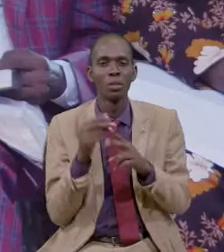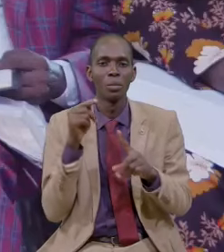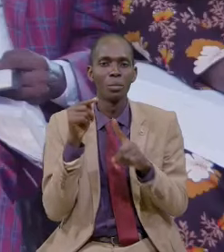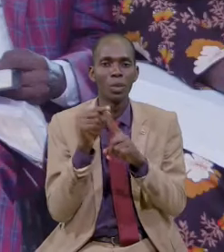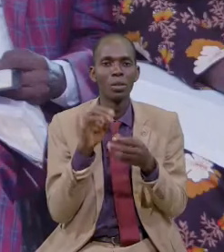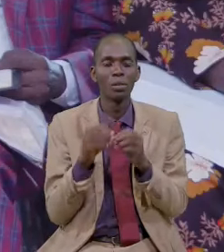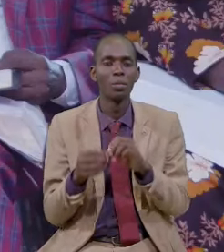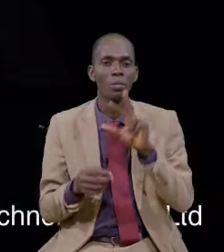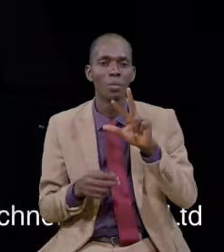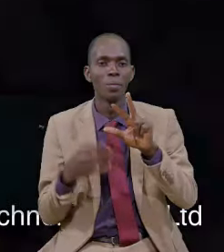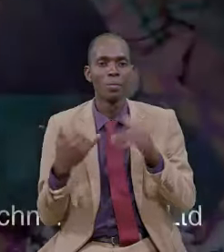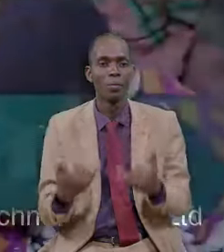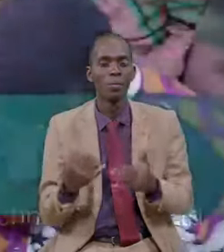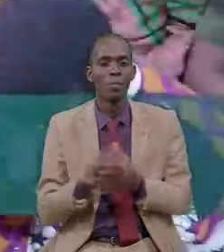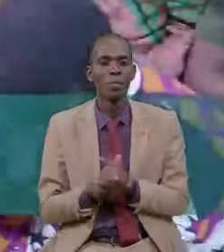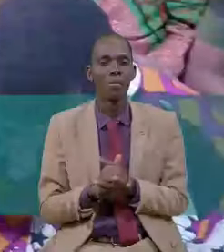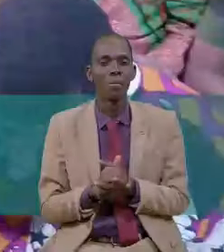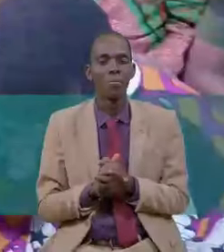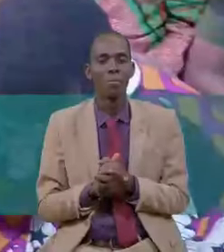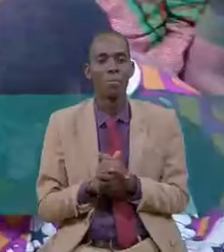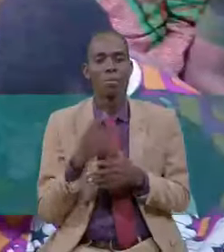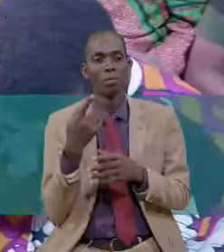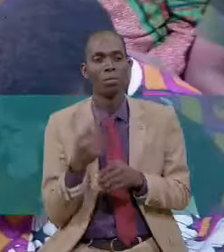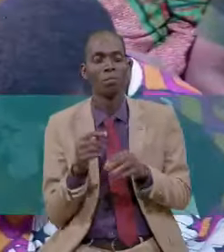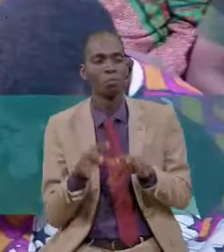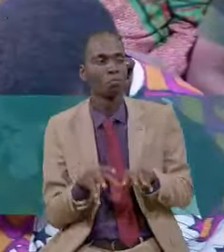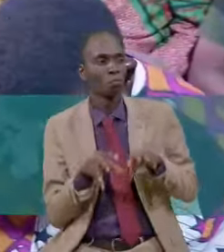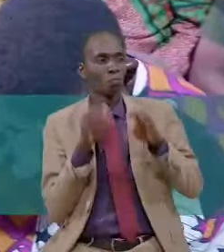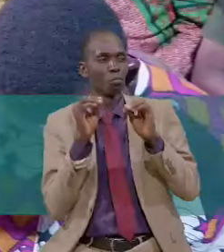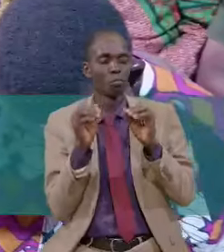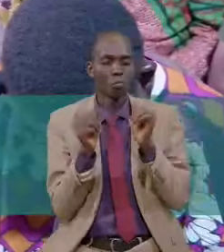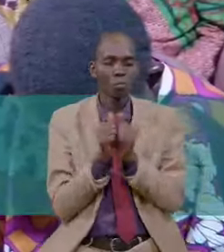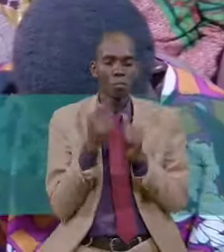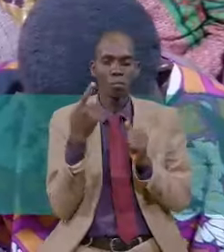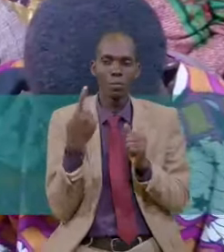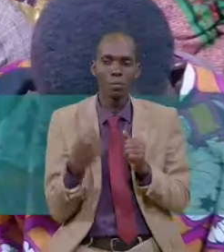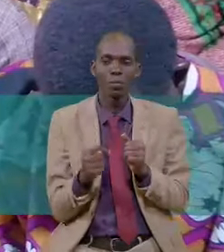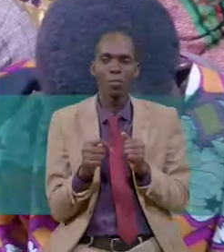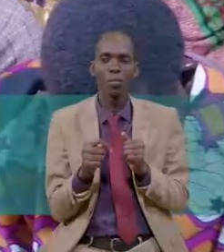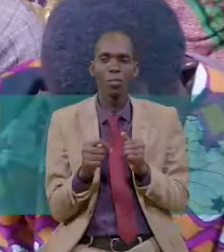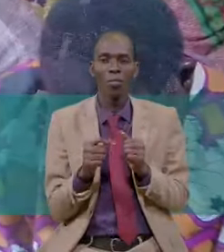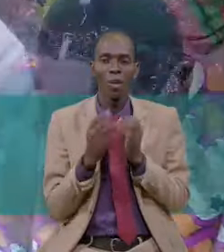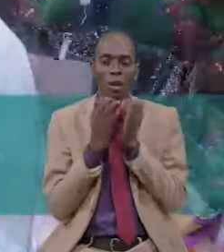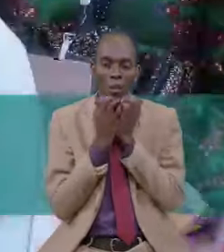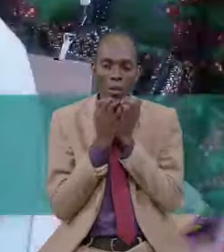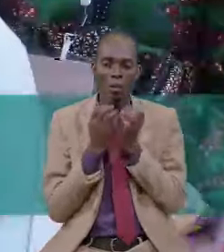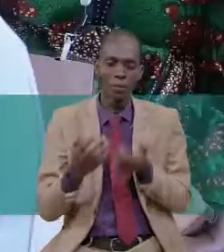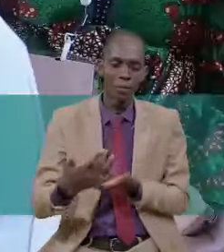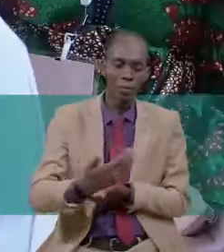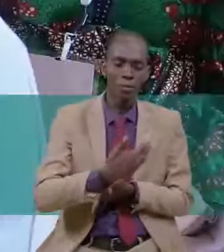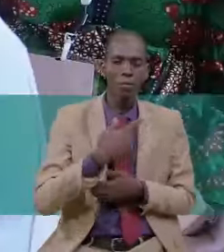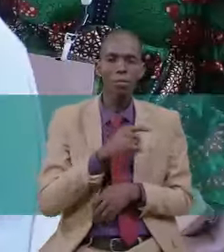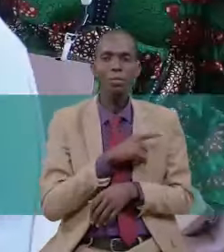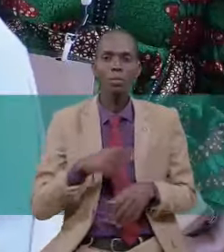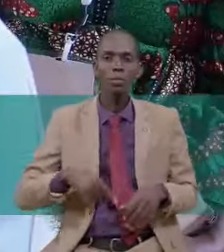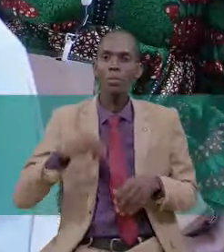Point number three, the rapture or the precious harvest. the Lord is coming again.